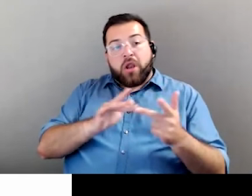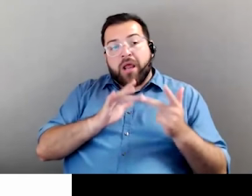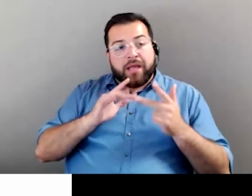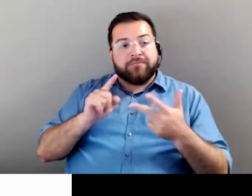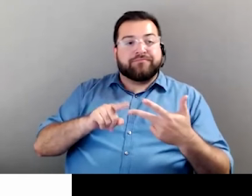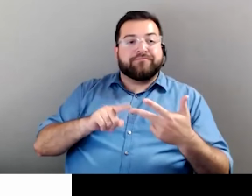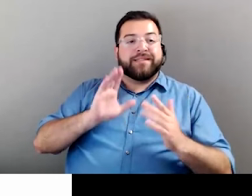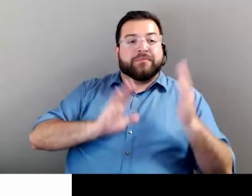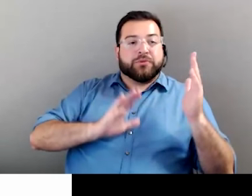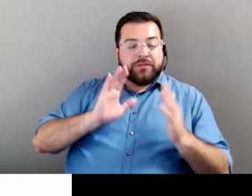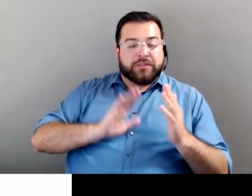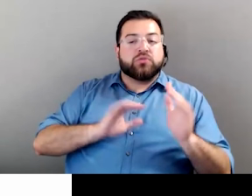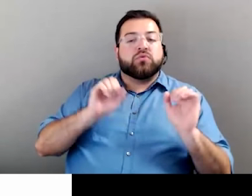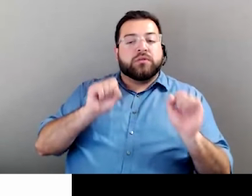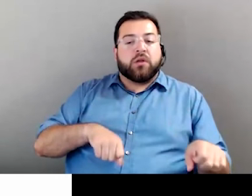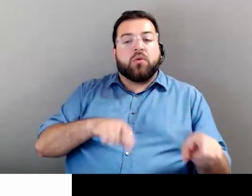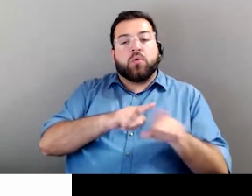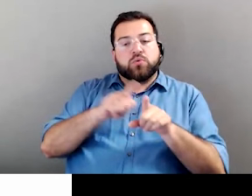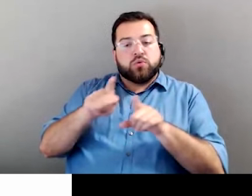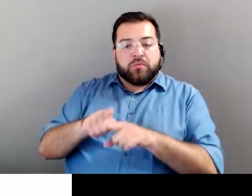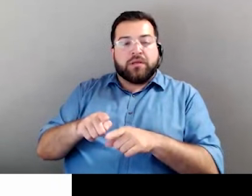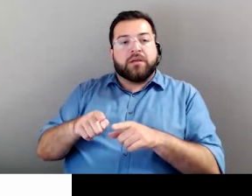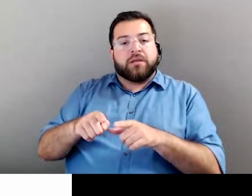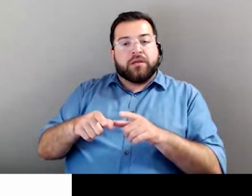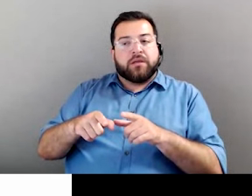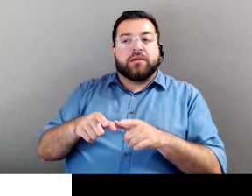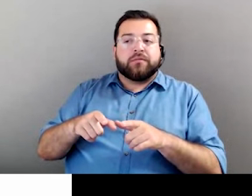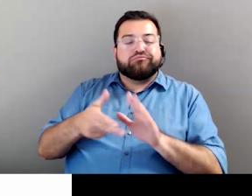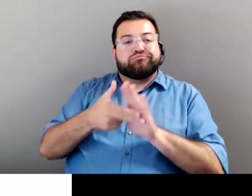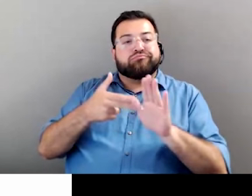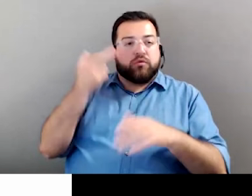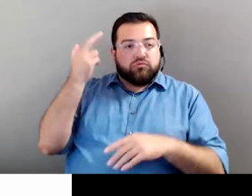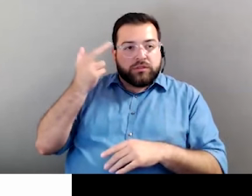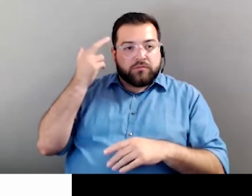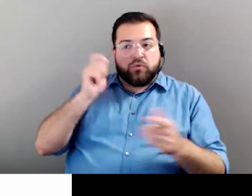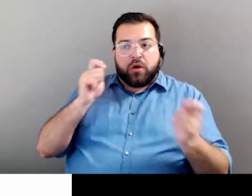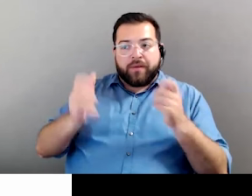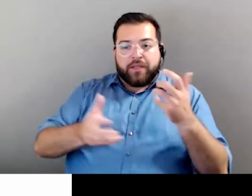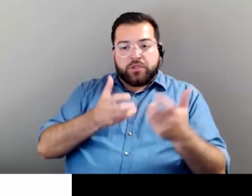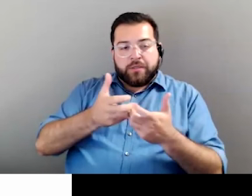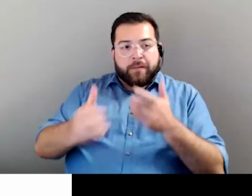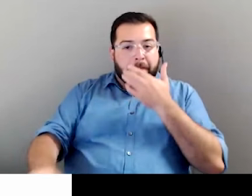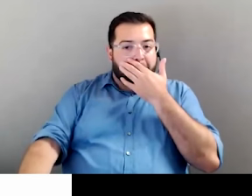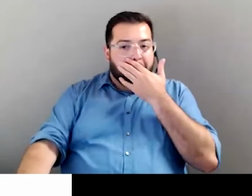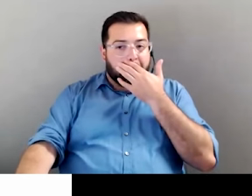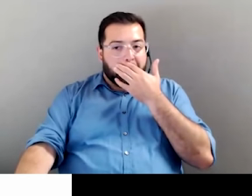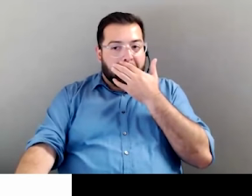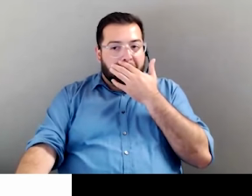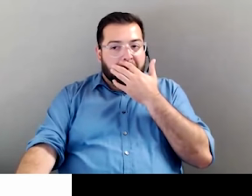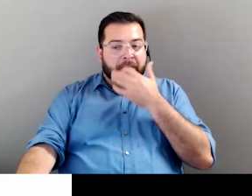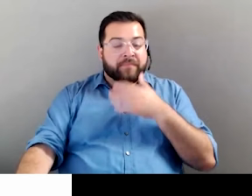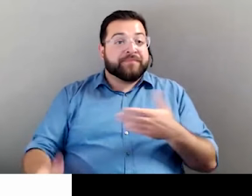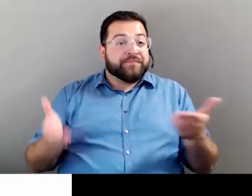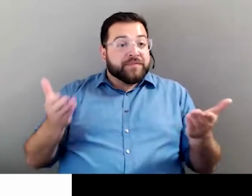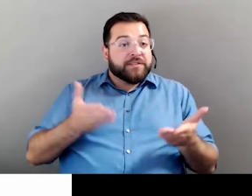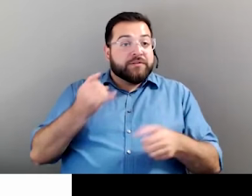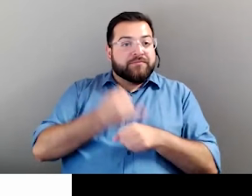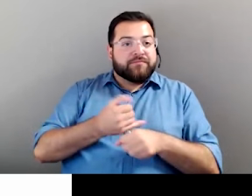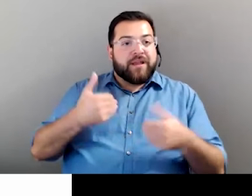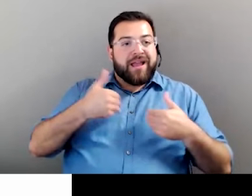also a reasonable accommodation as well. So we do have lactation rooms here on